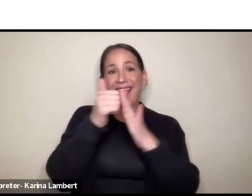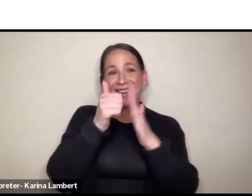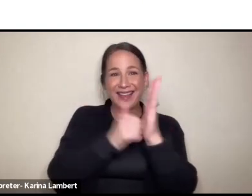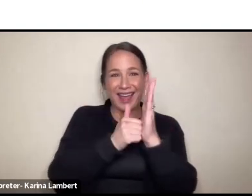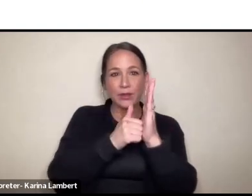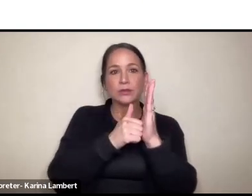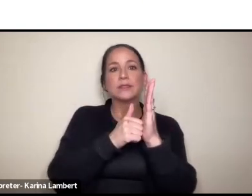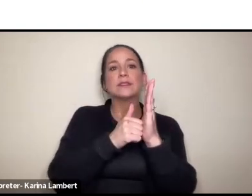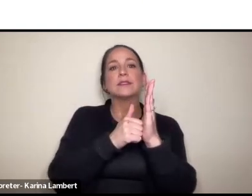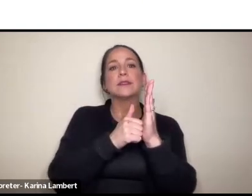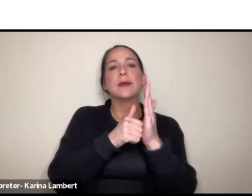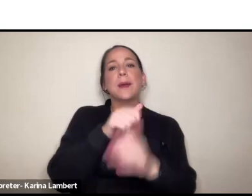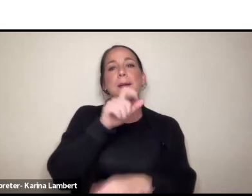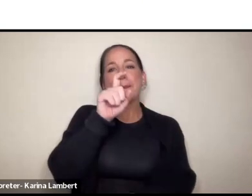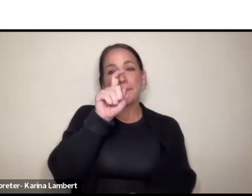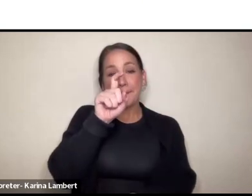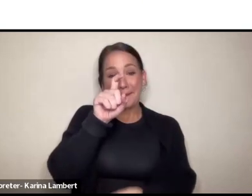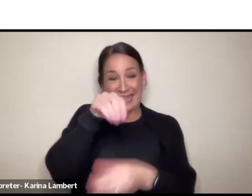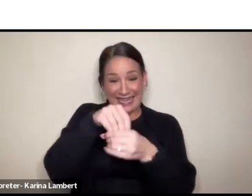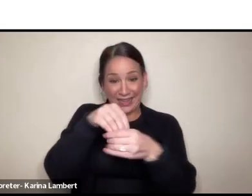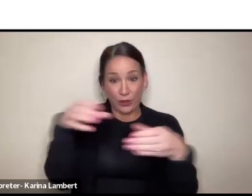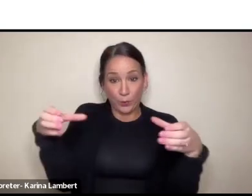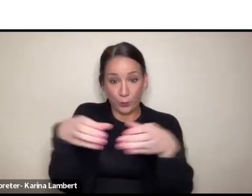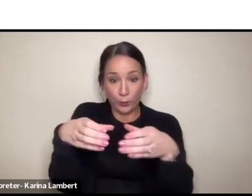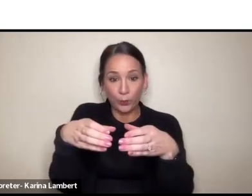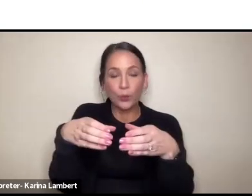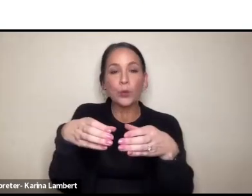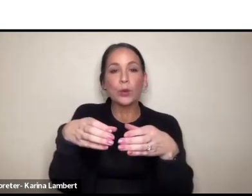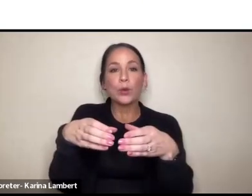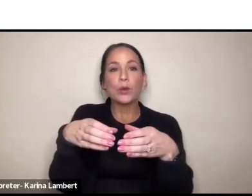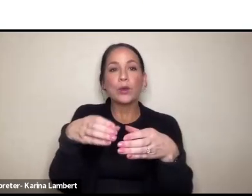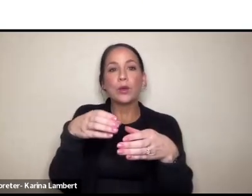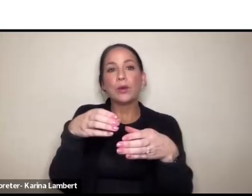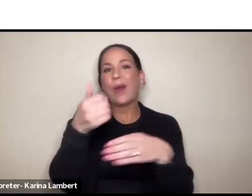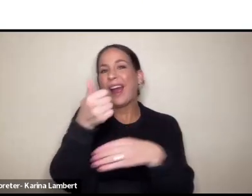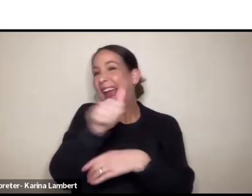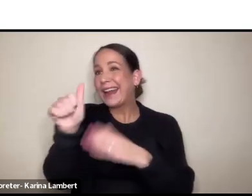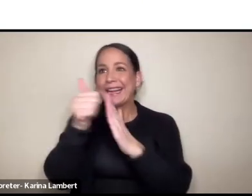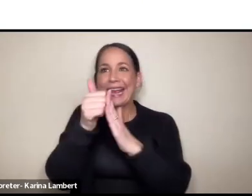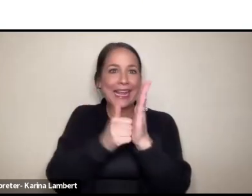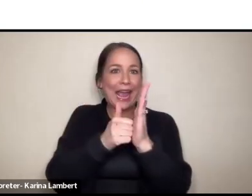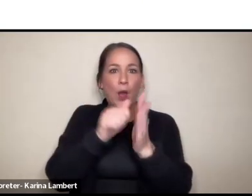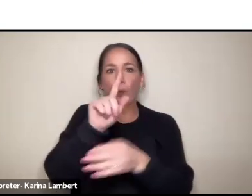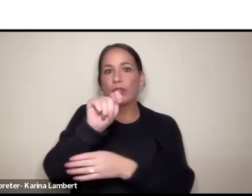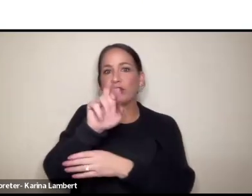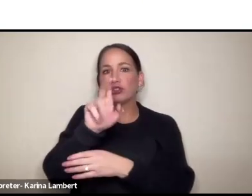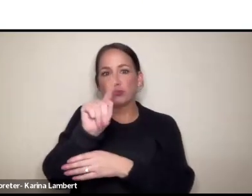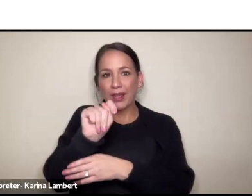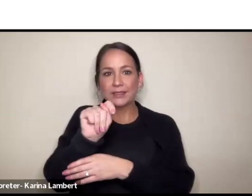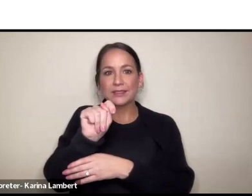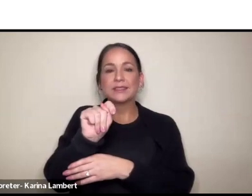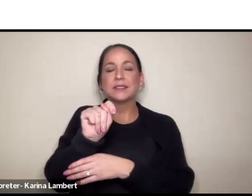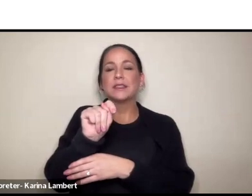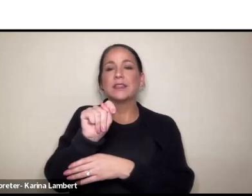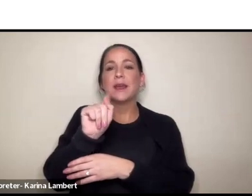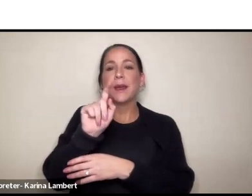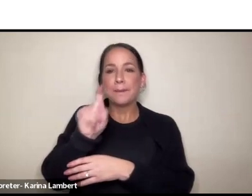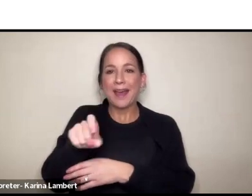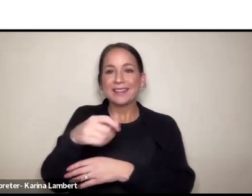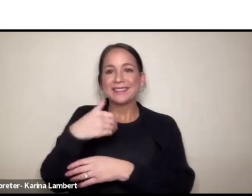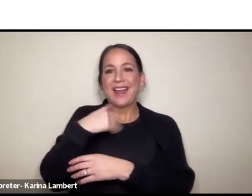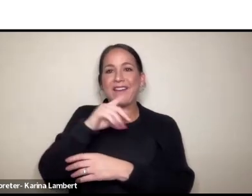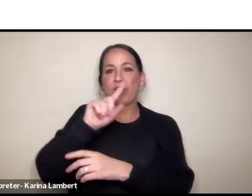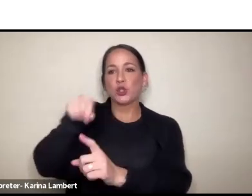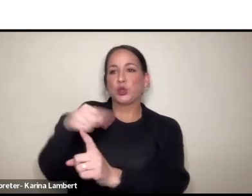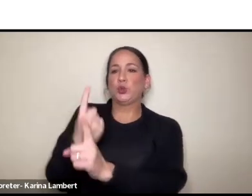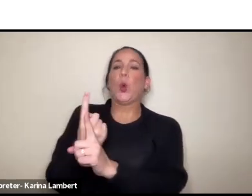any account that's a special needs trust. Accounts are established for the sole benefit of the person that